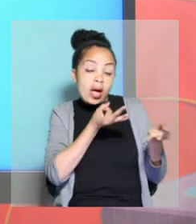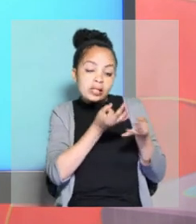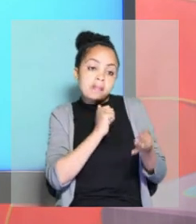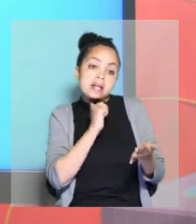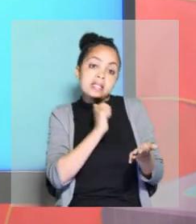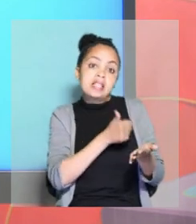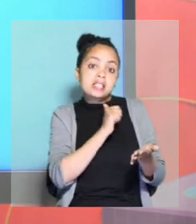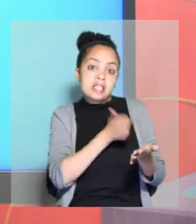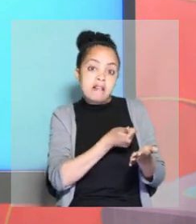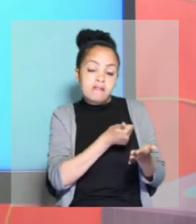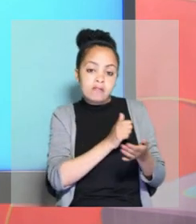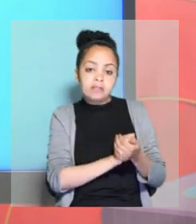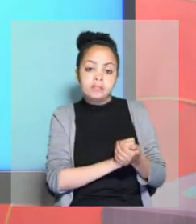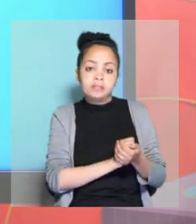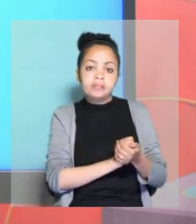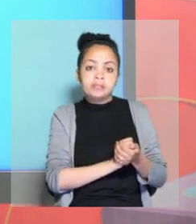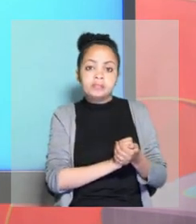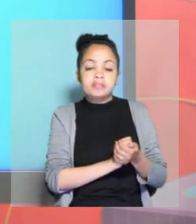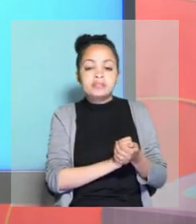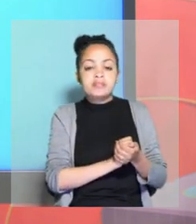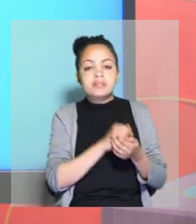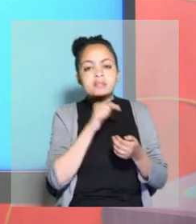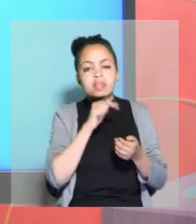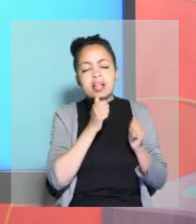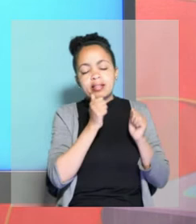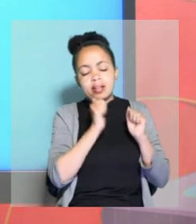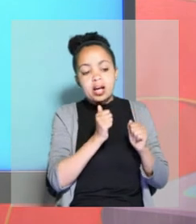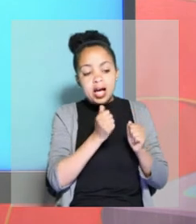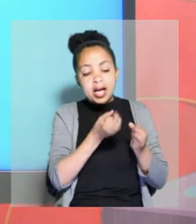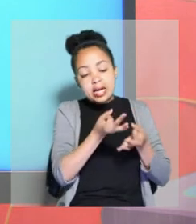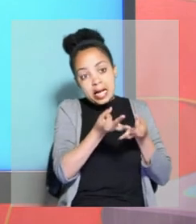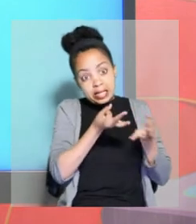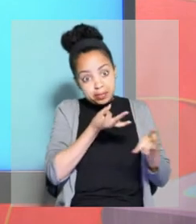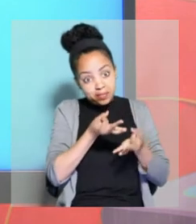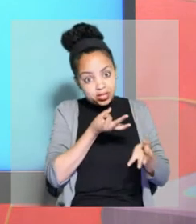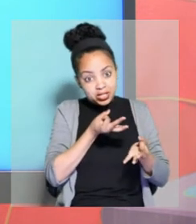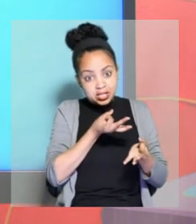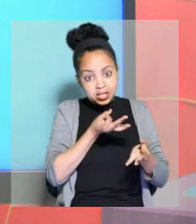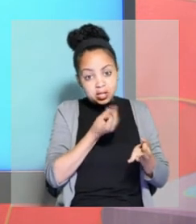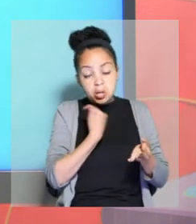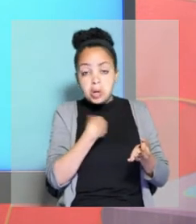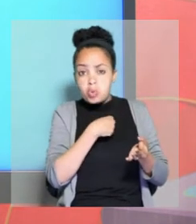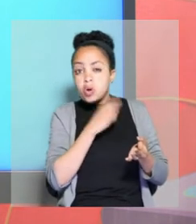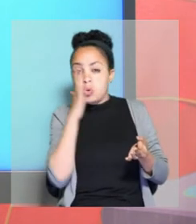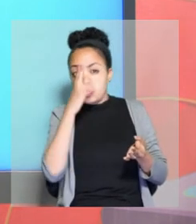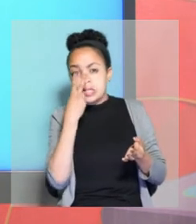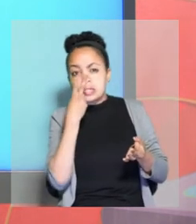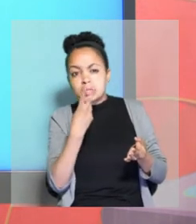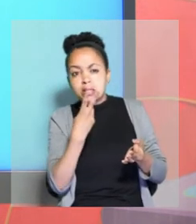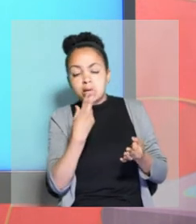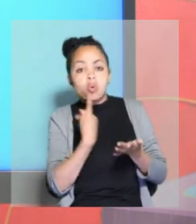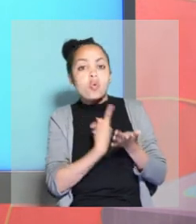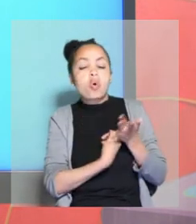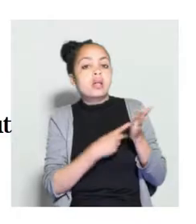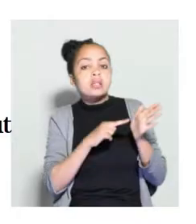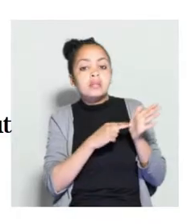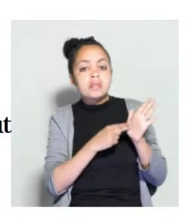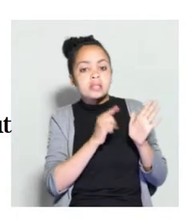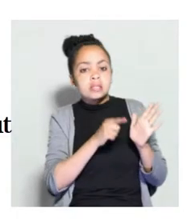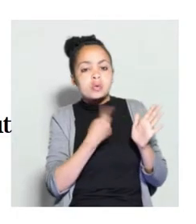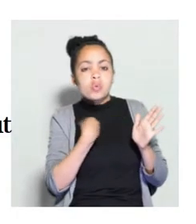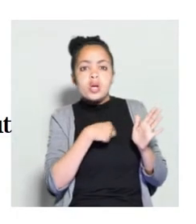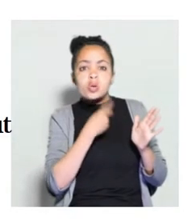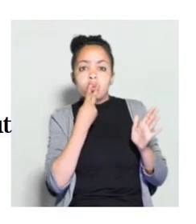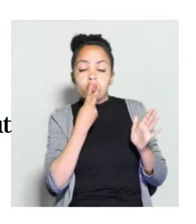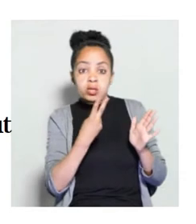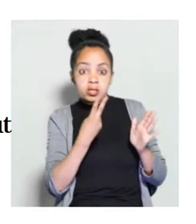itself. A trait that can express. We will see what is expression to mean. When